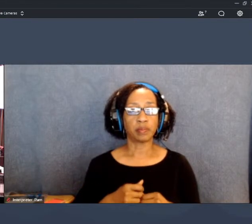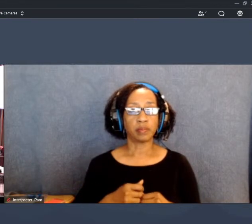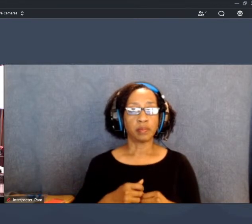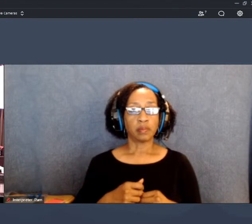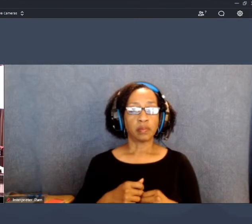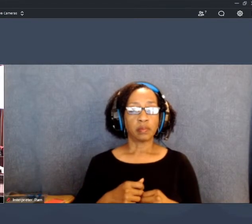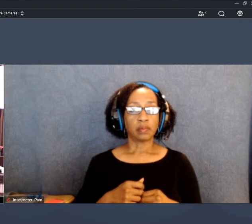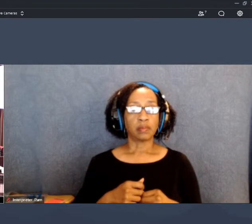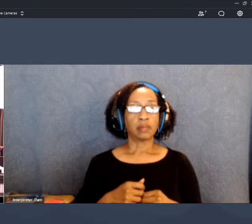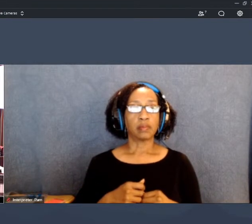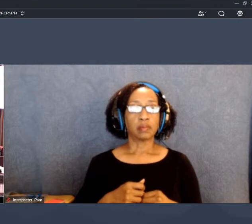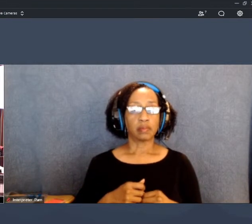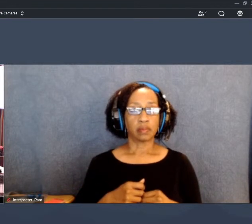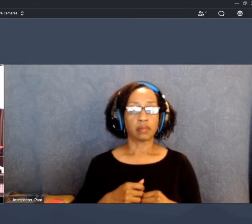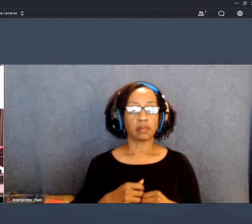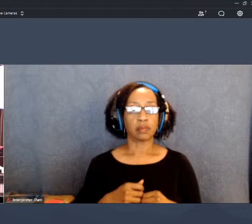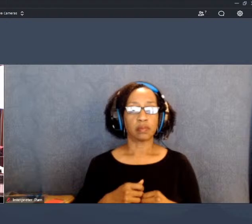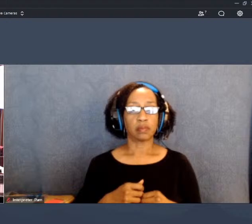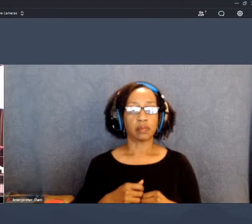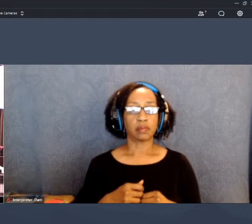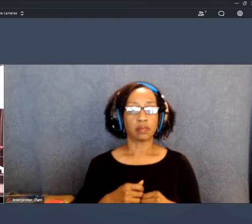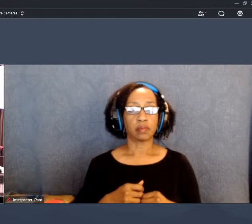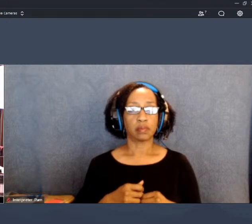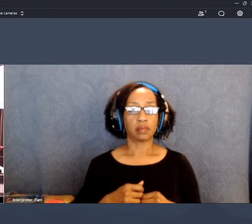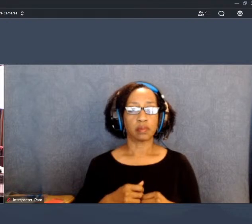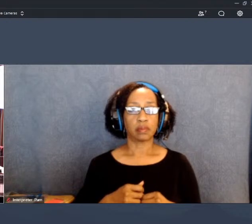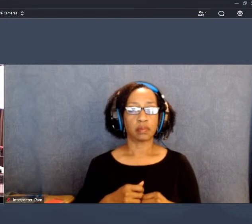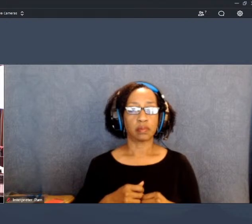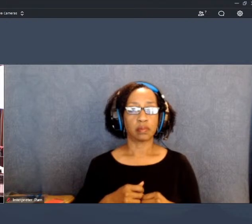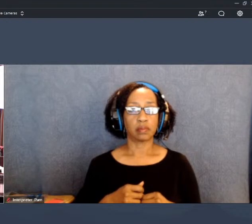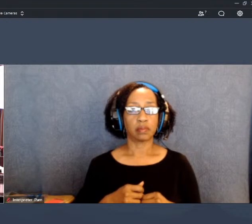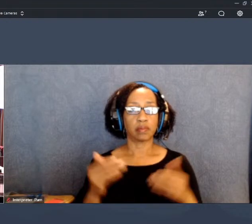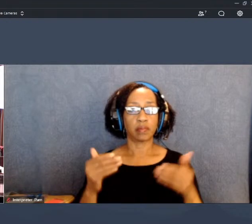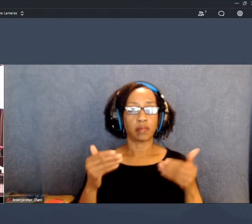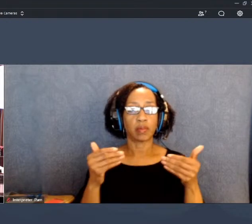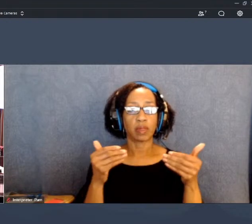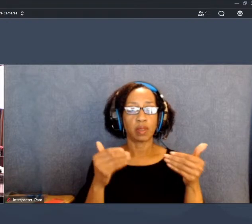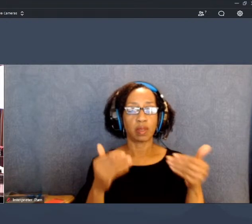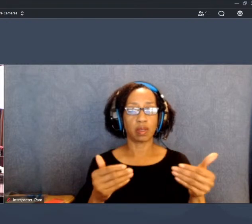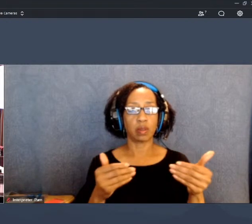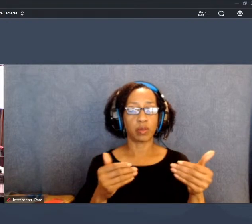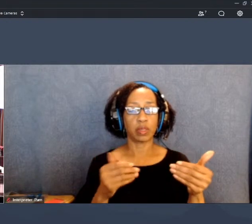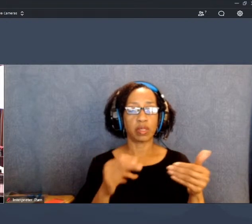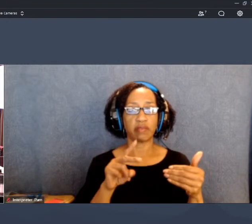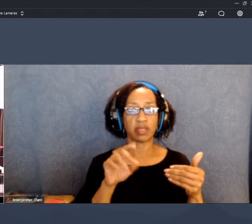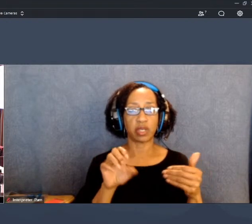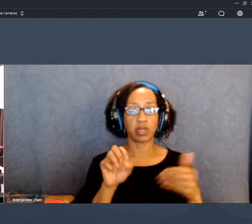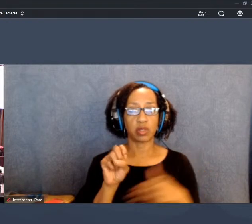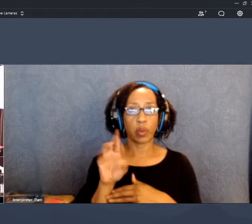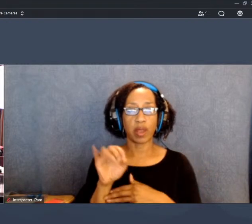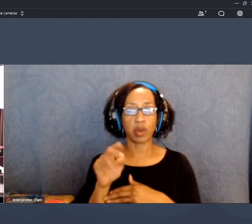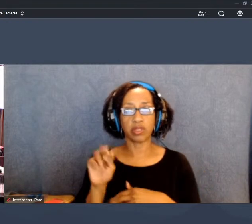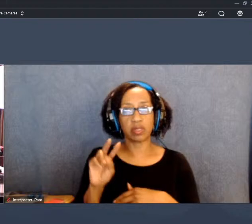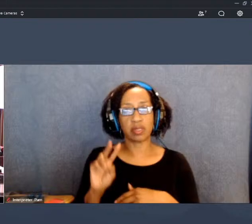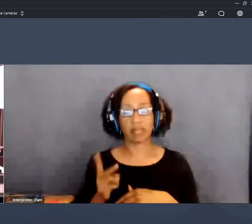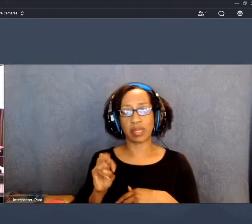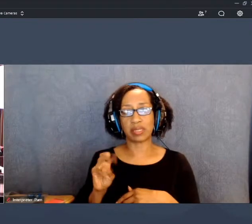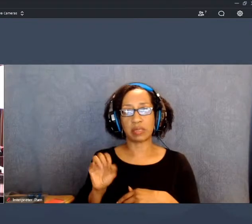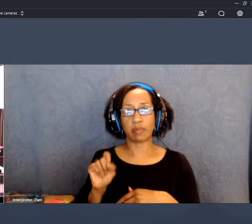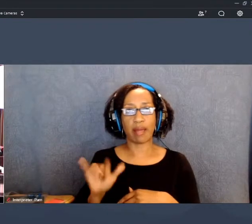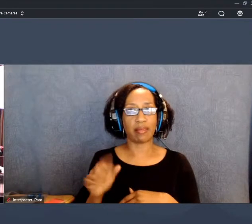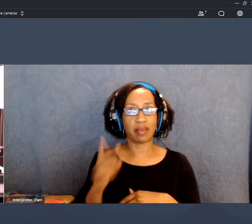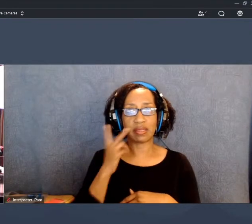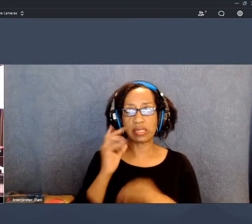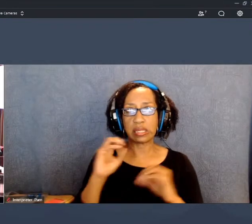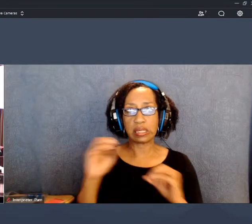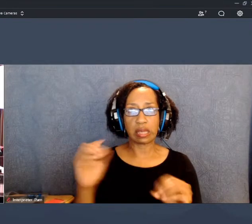There we go. Move it. It's been moved by Vice Chair Lady Swearingen, seconded by Councilman Smiley. Seeing no members of the queue, I assume you're